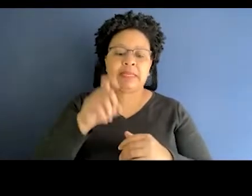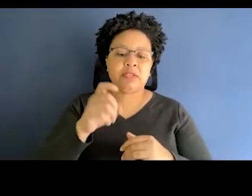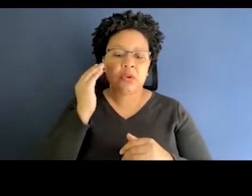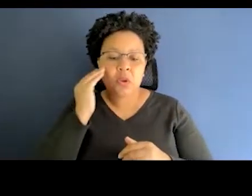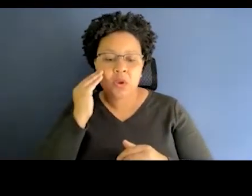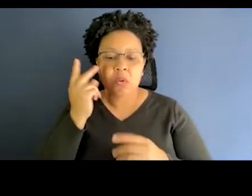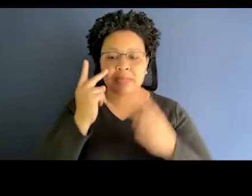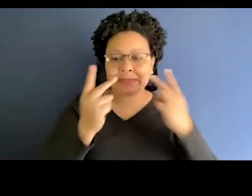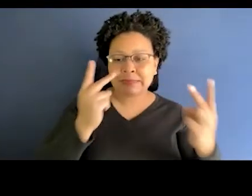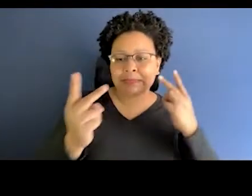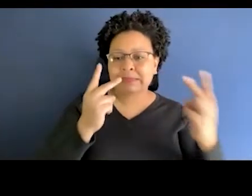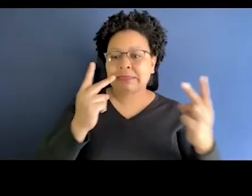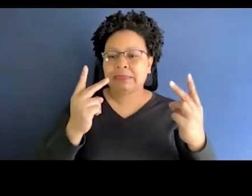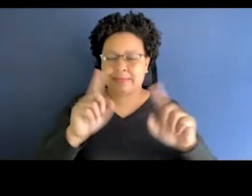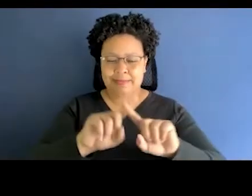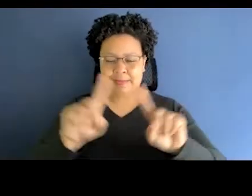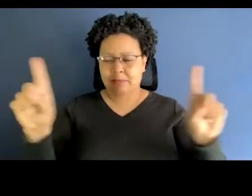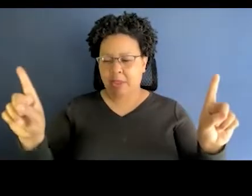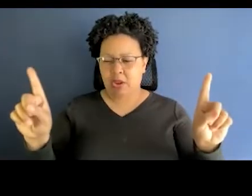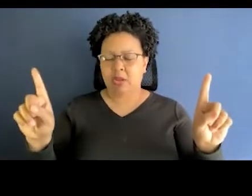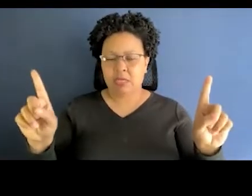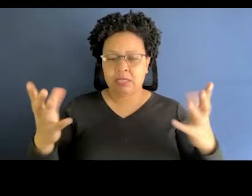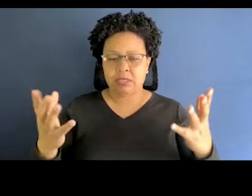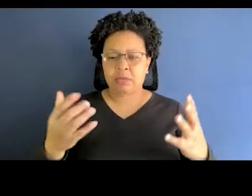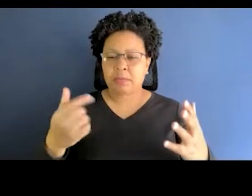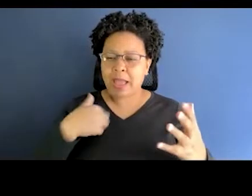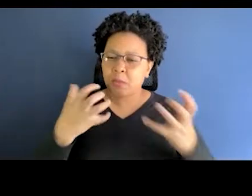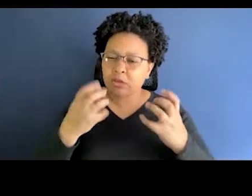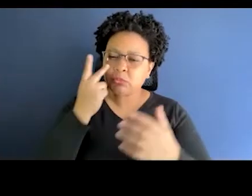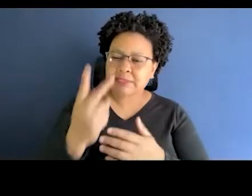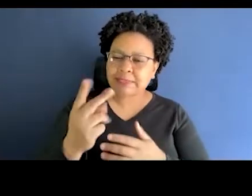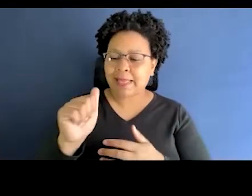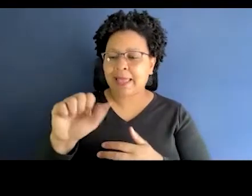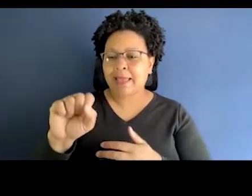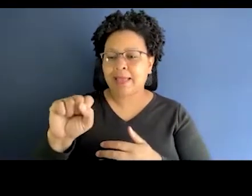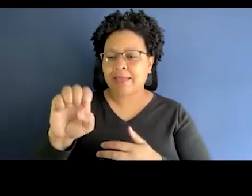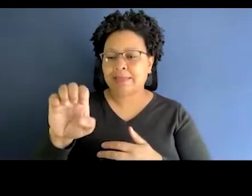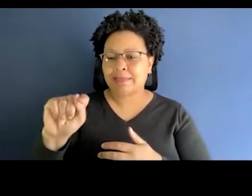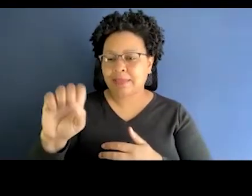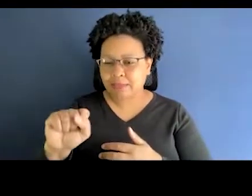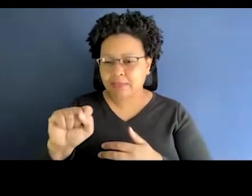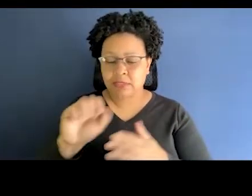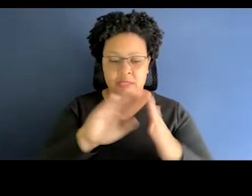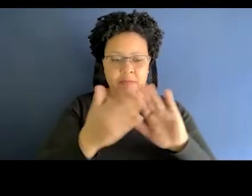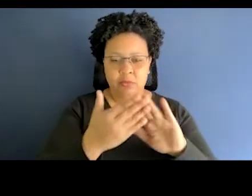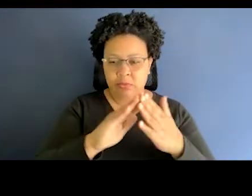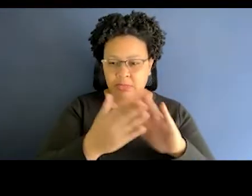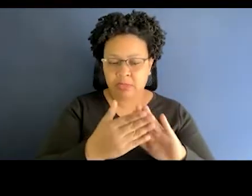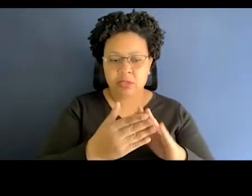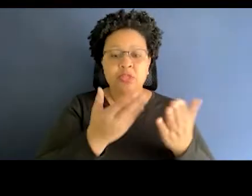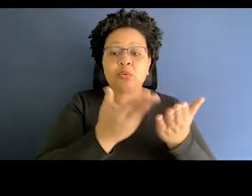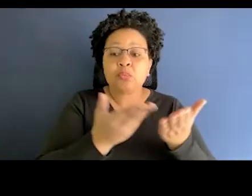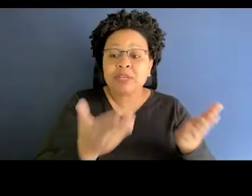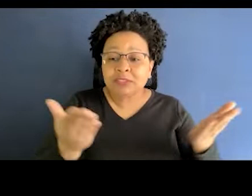are the disparities. But I was far more interested in looking at the assets of the community and what are the resources that the